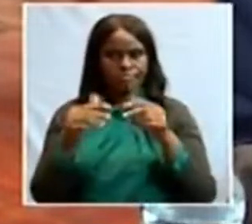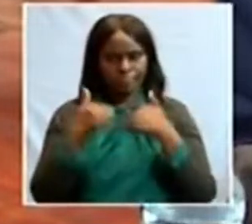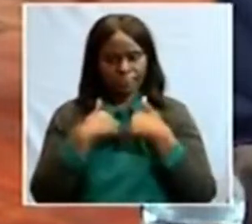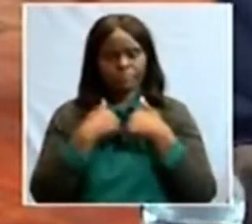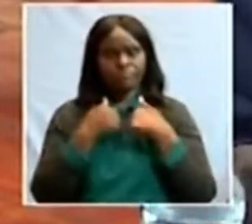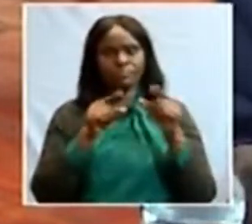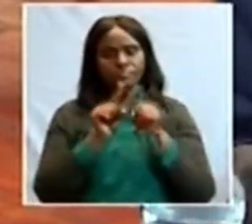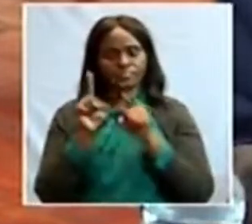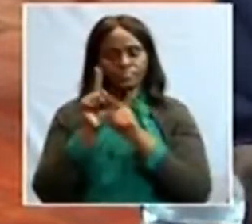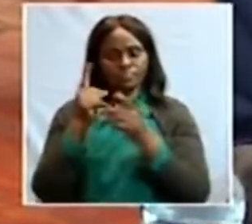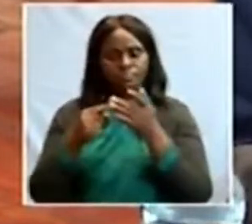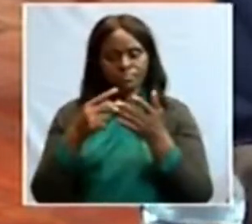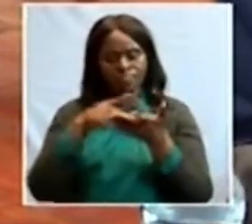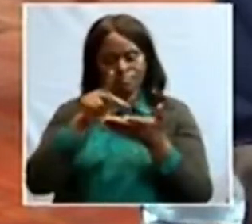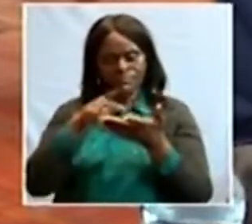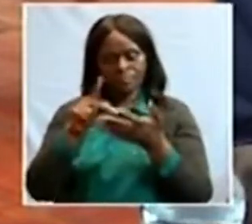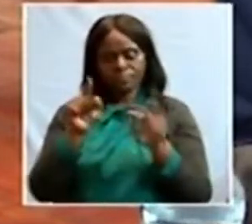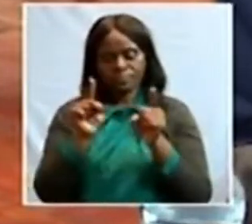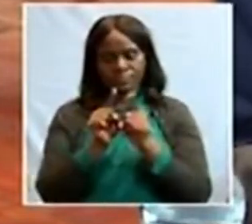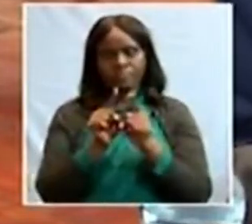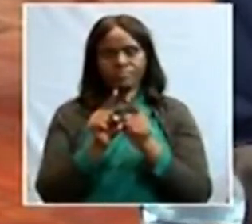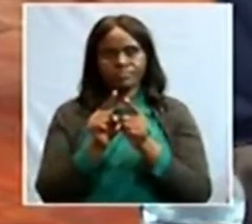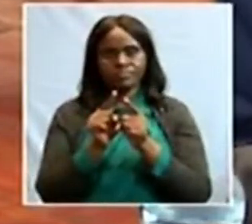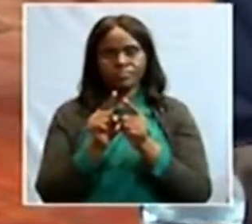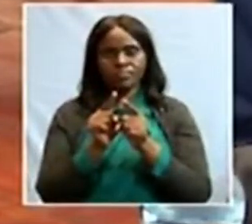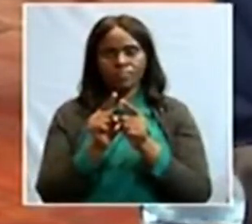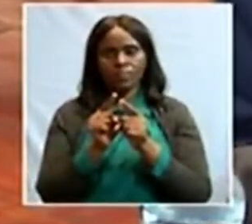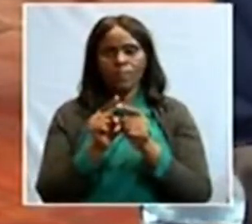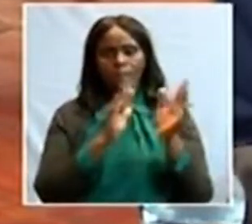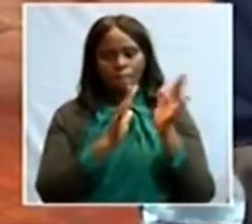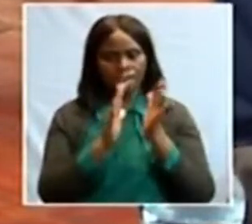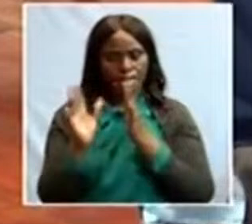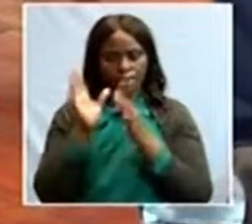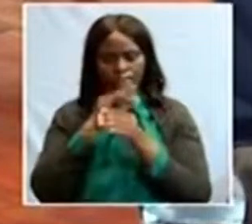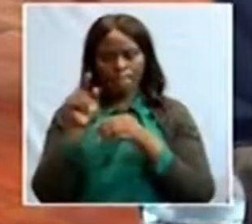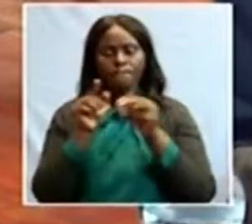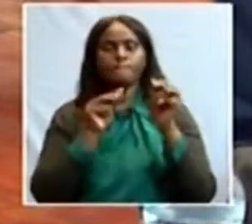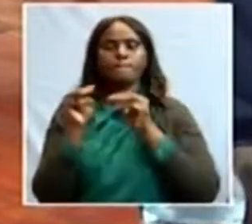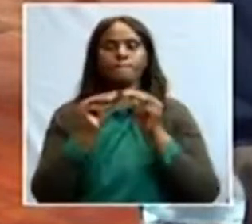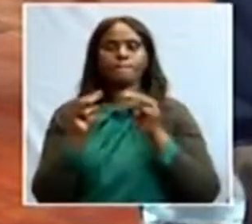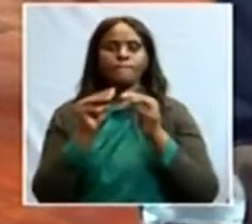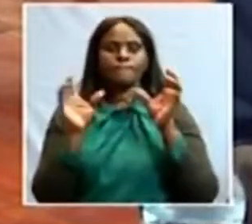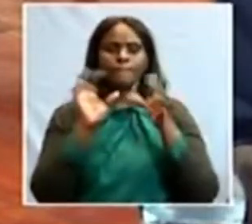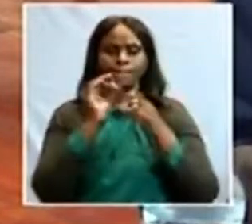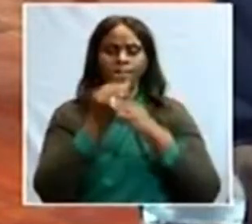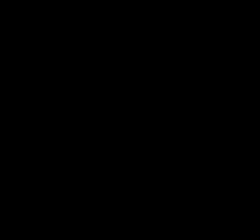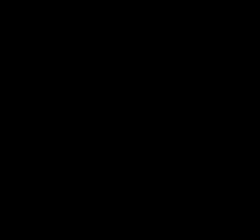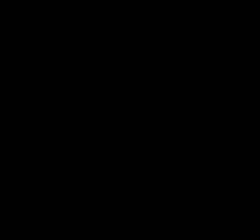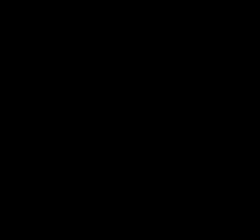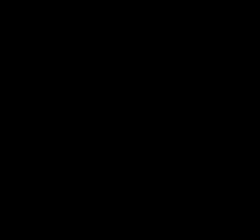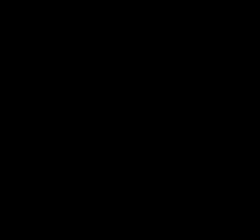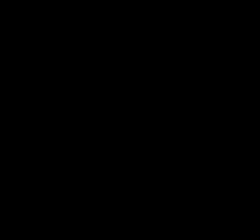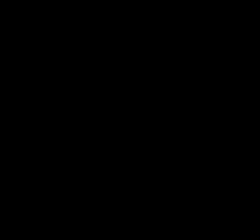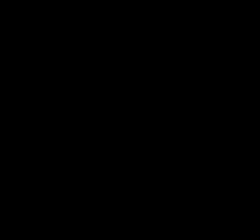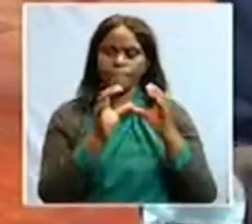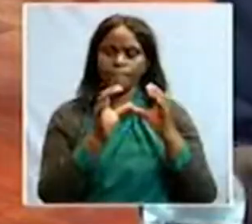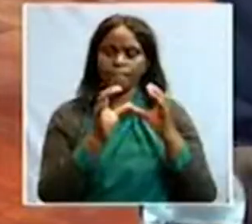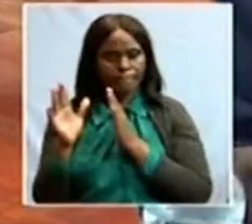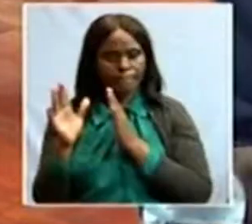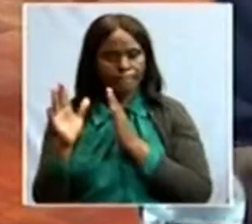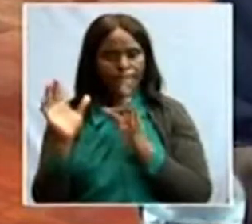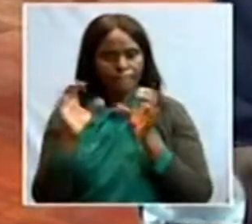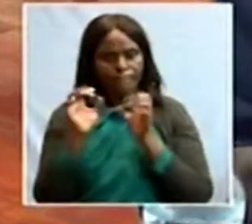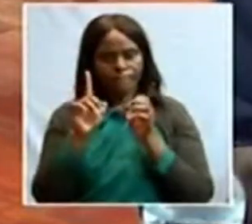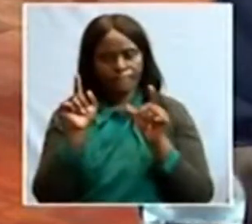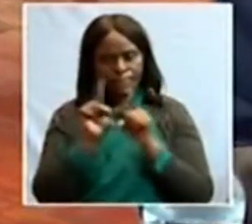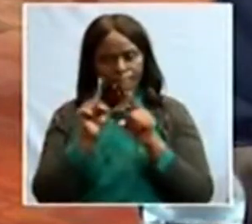been repayment plan has also been prepared by management or by the Council. Measure, the